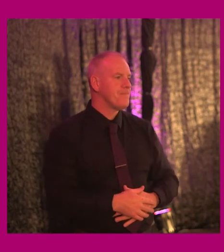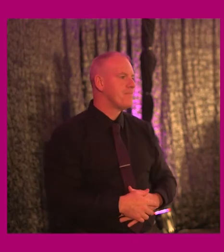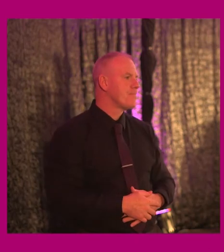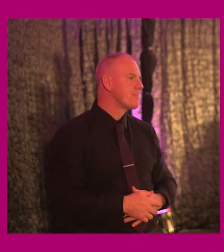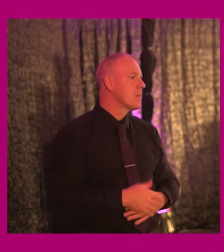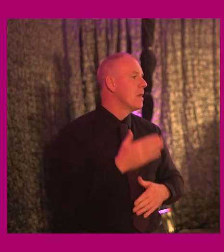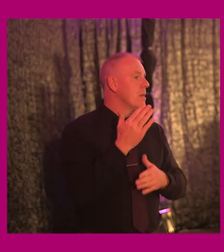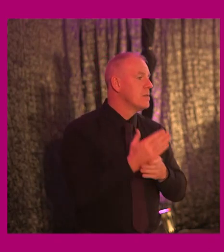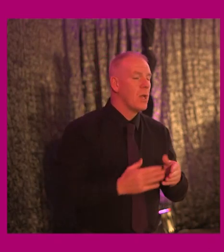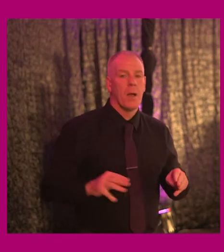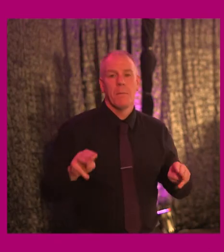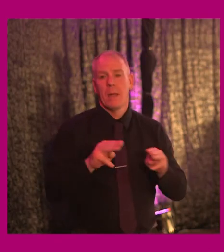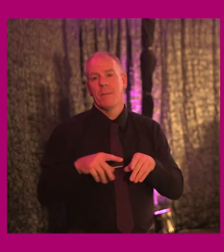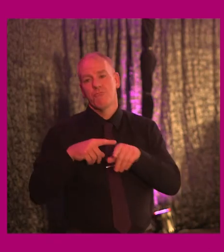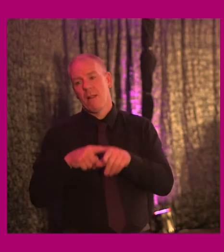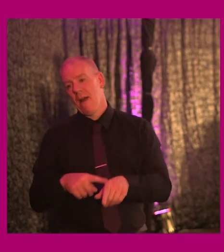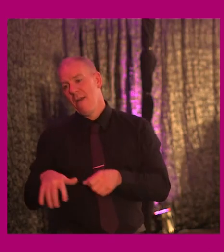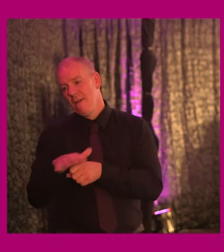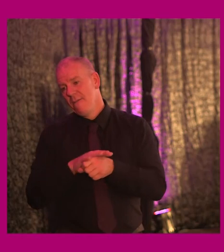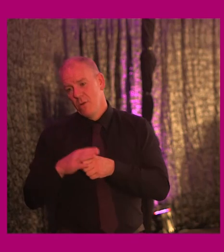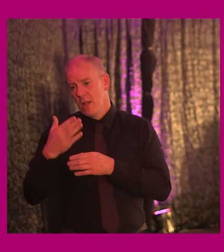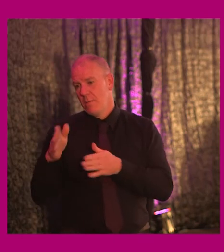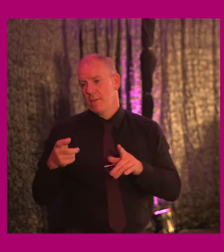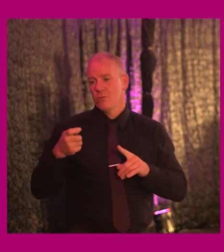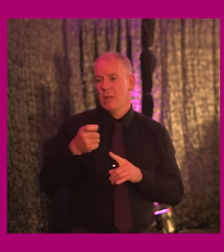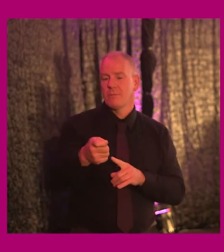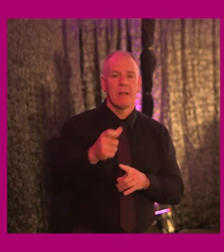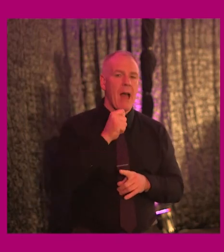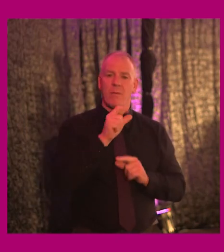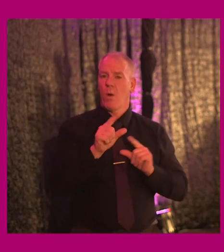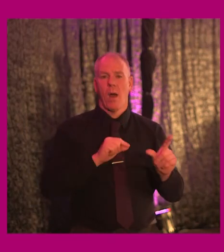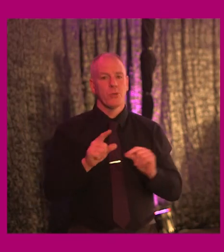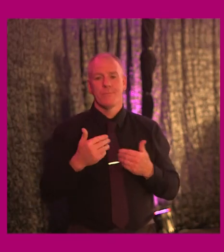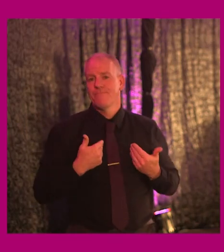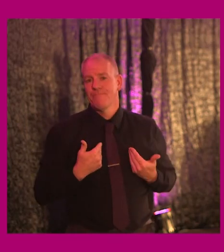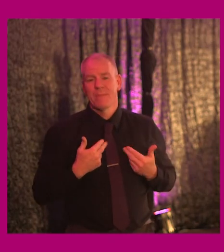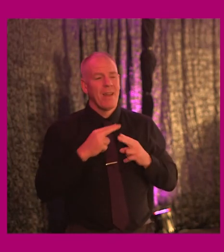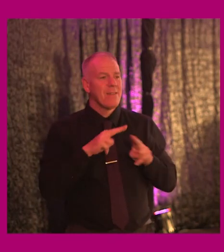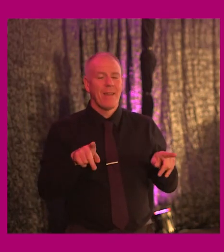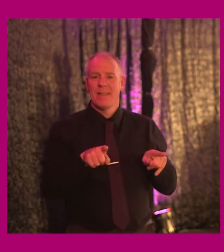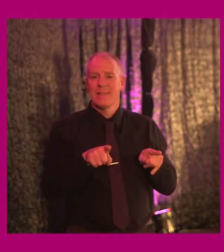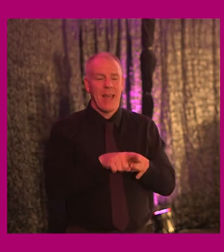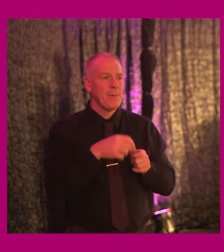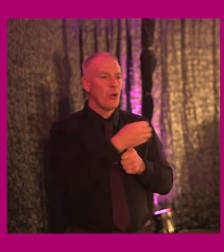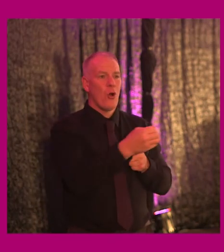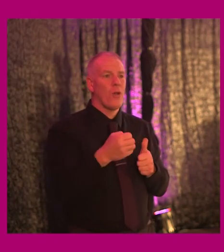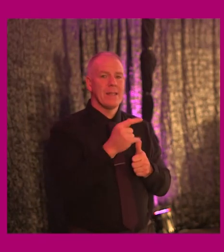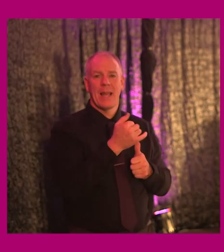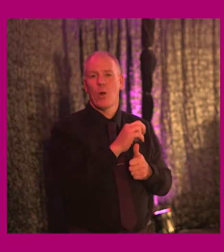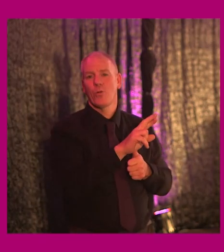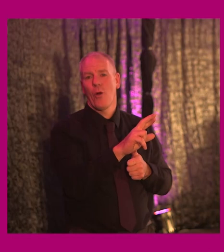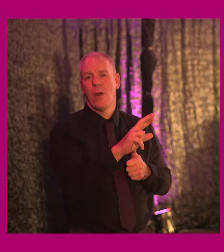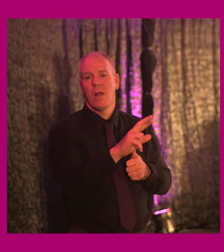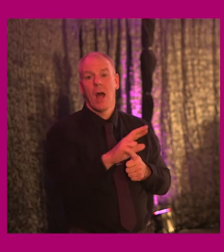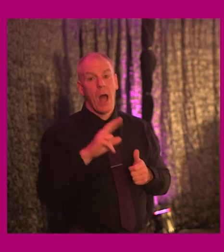Some people rely entirely on public transport and have no choice. We are not the same as other stakeholders and I believe